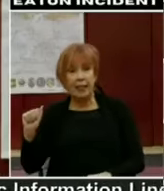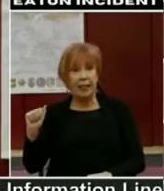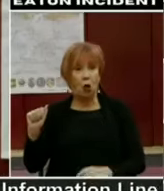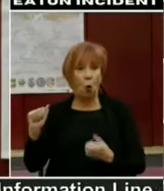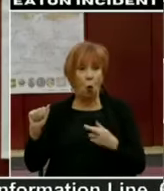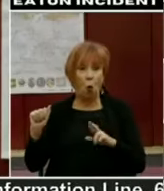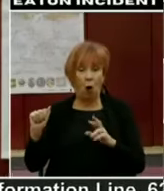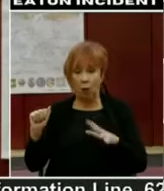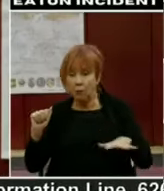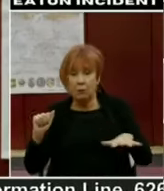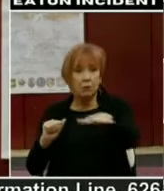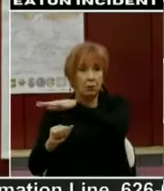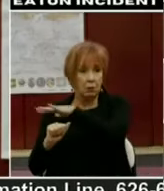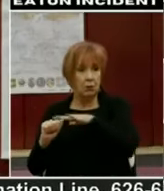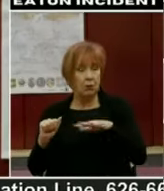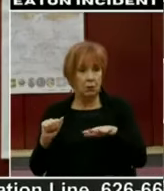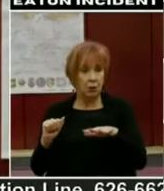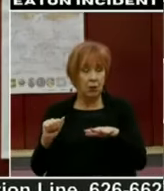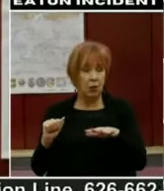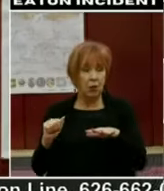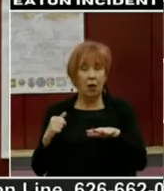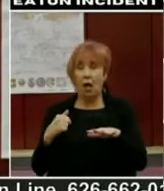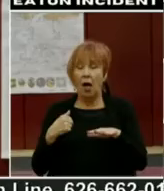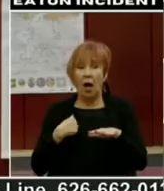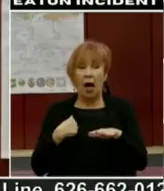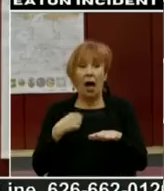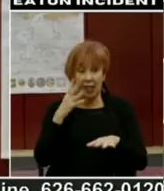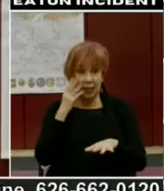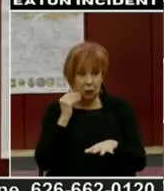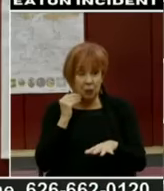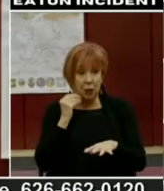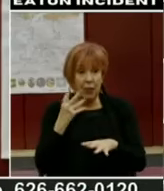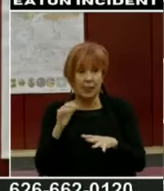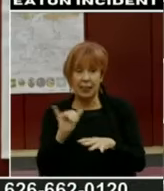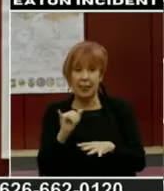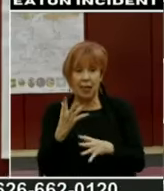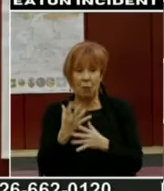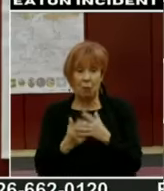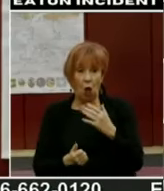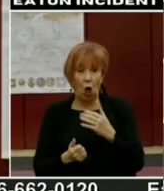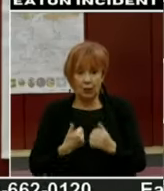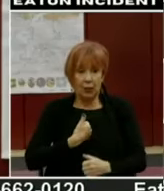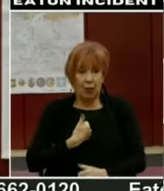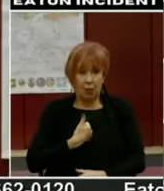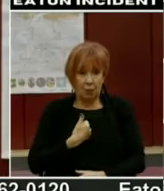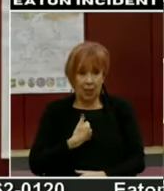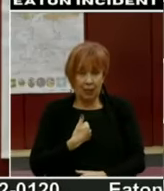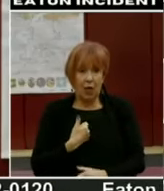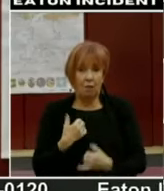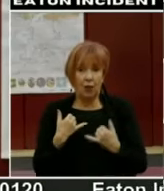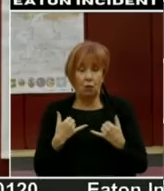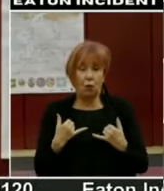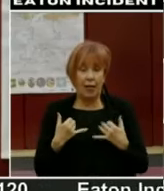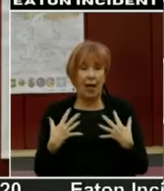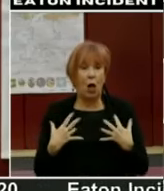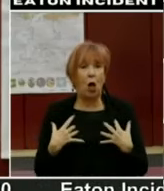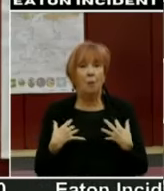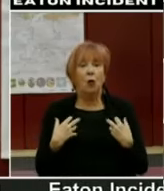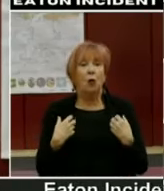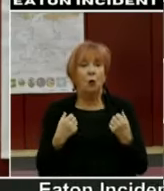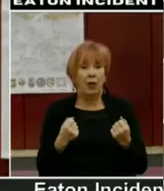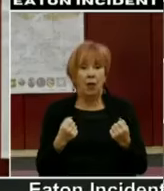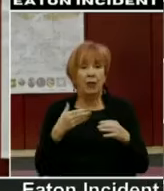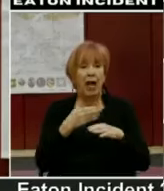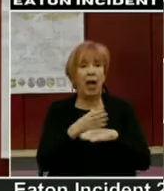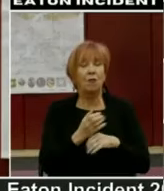for your loss. I have experienced that loss myself and am currently recovering in my own home after